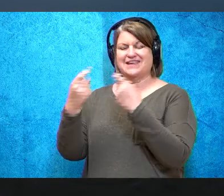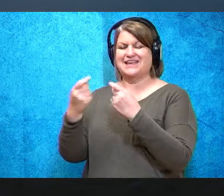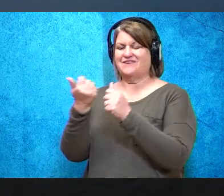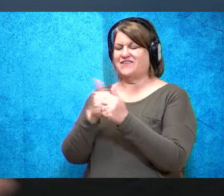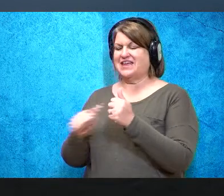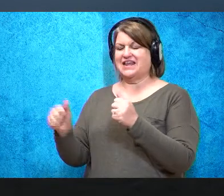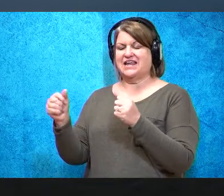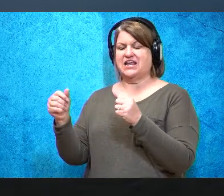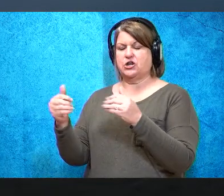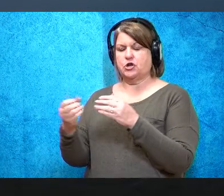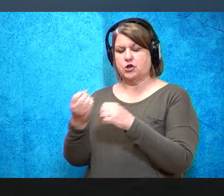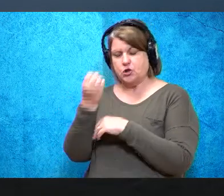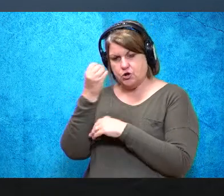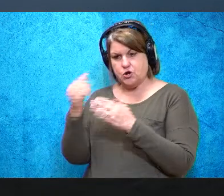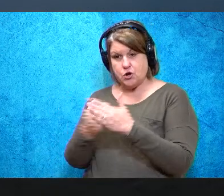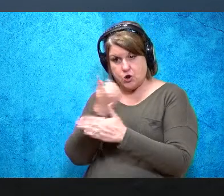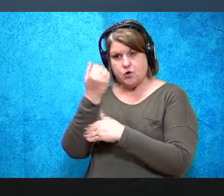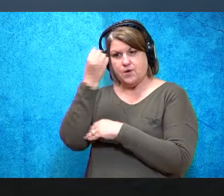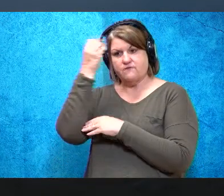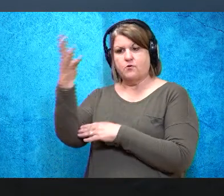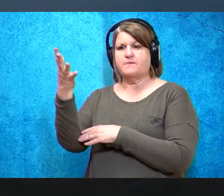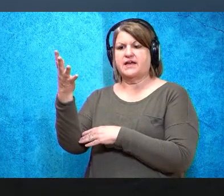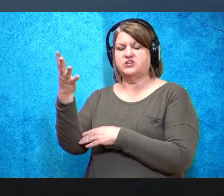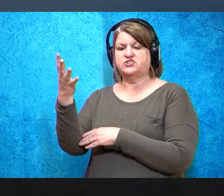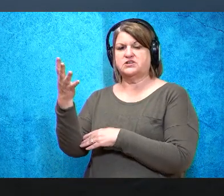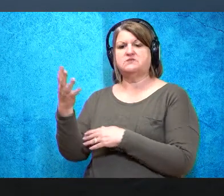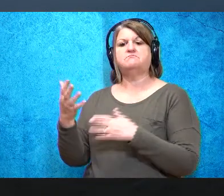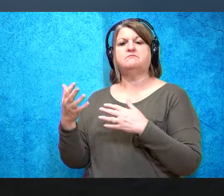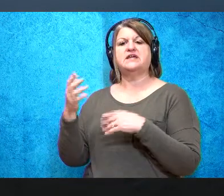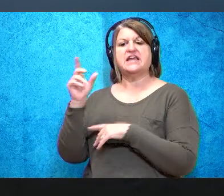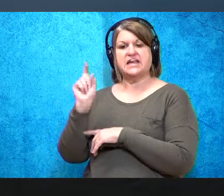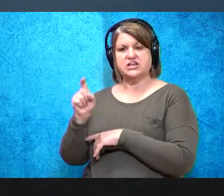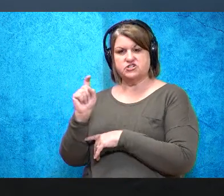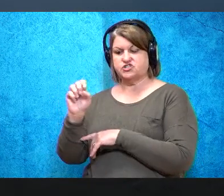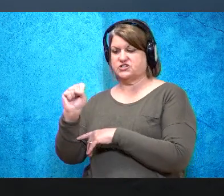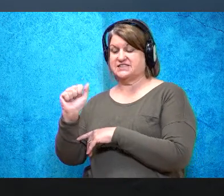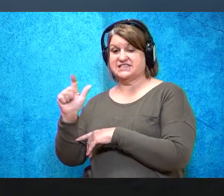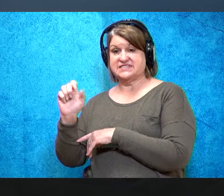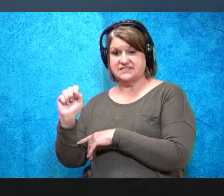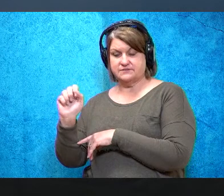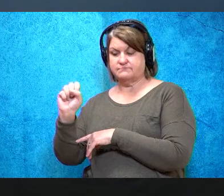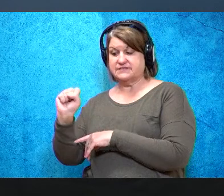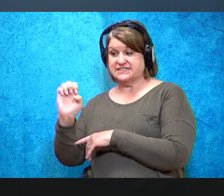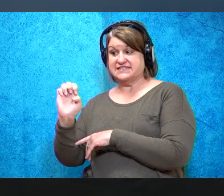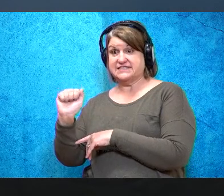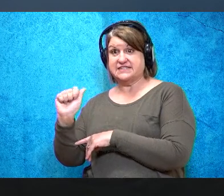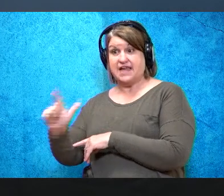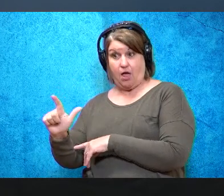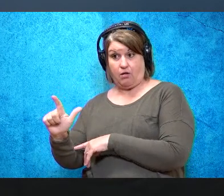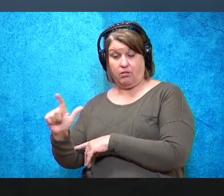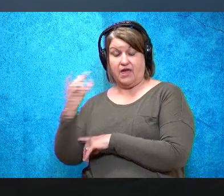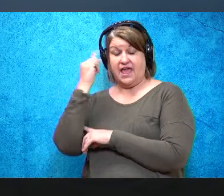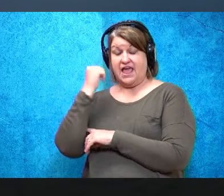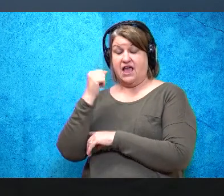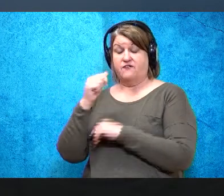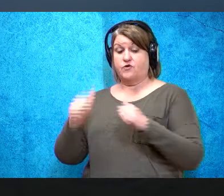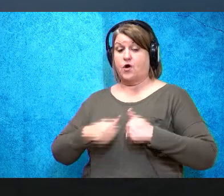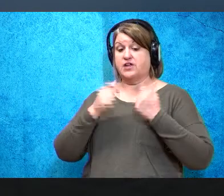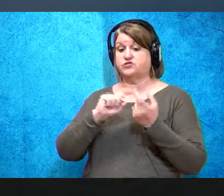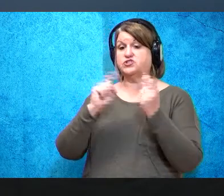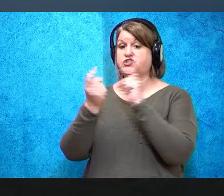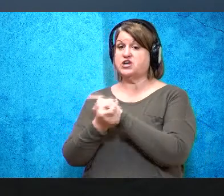from home. If something needs to be updated, if you have changed your address, or if your child